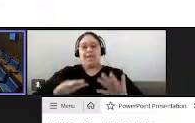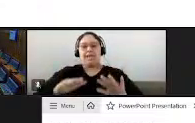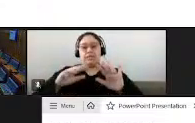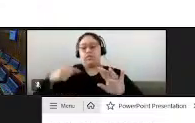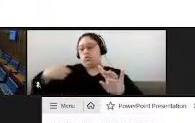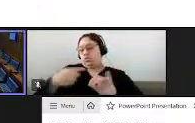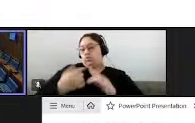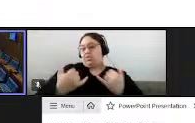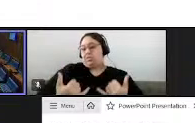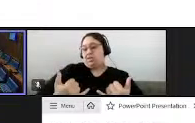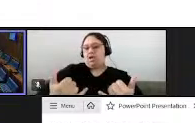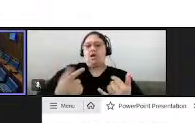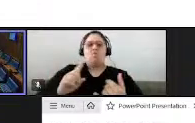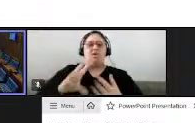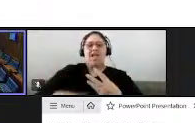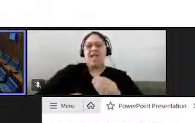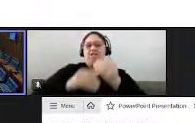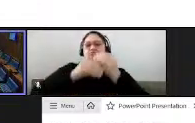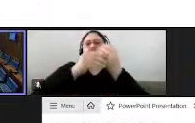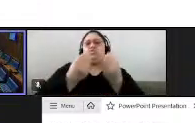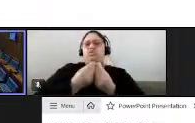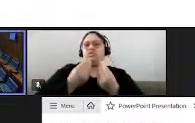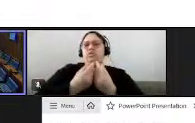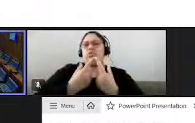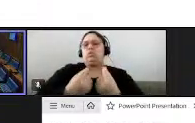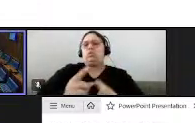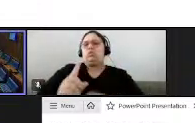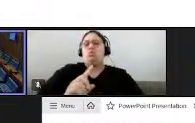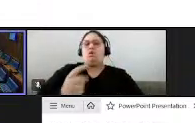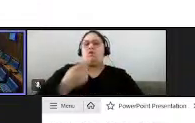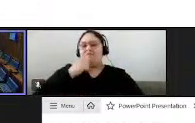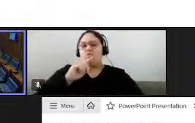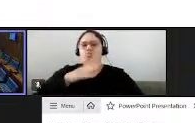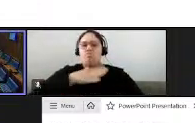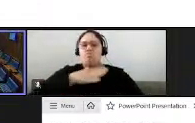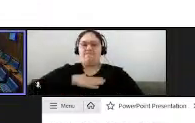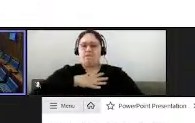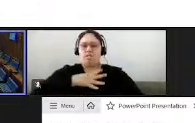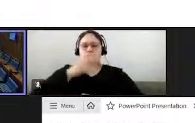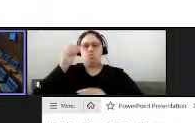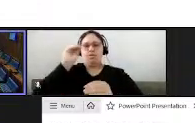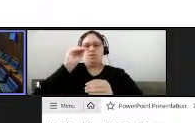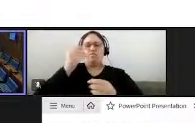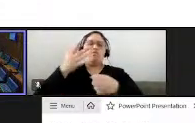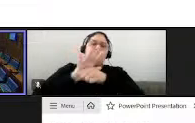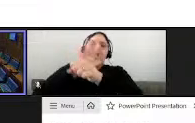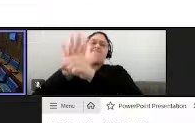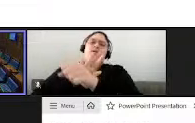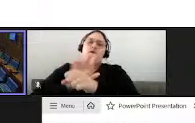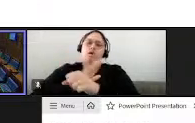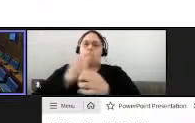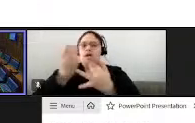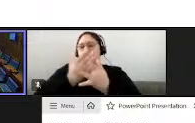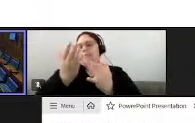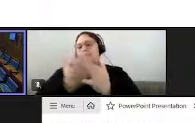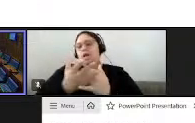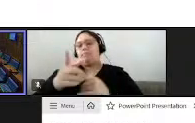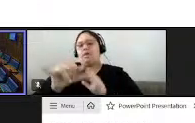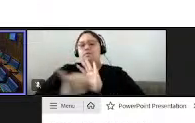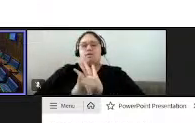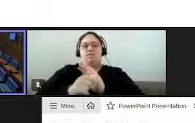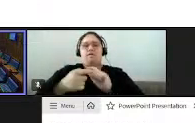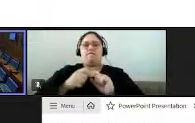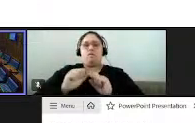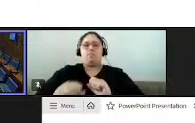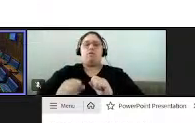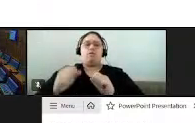now, what extra thing was done to fill in that void that they have identified from